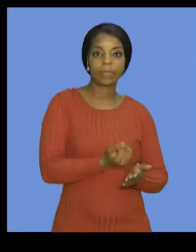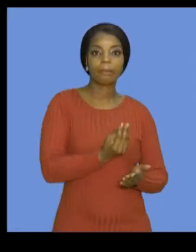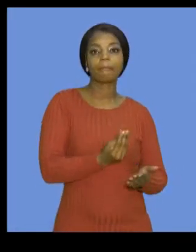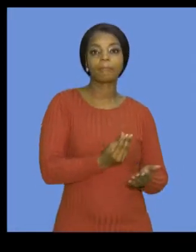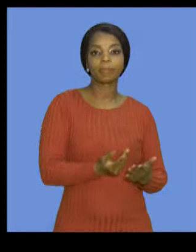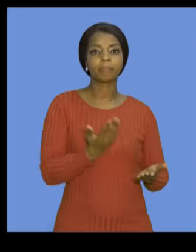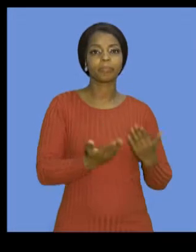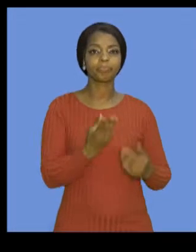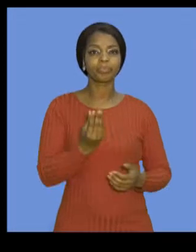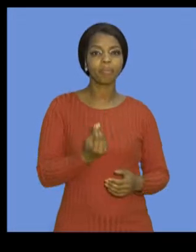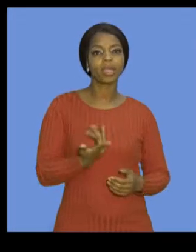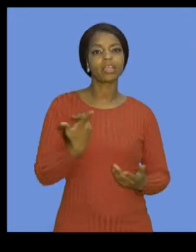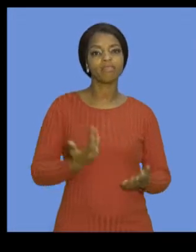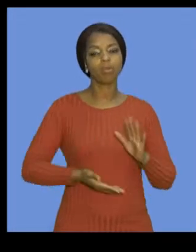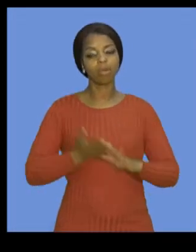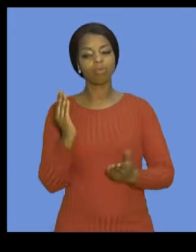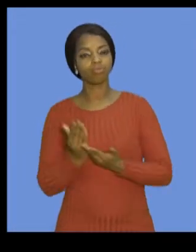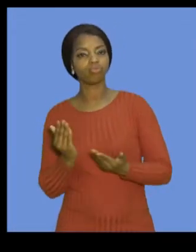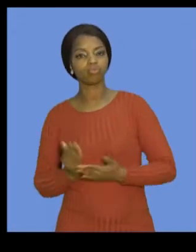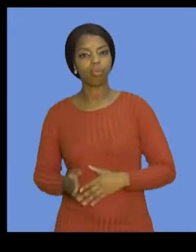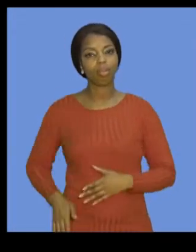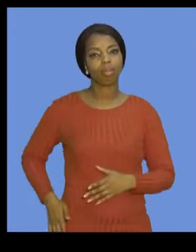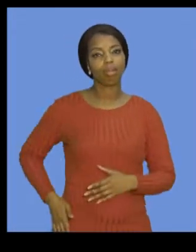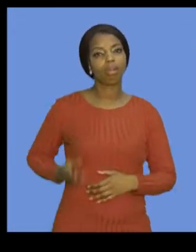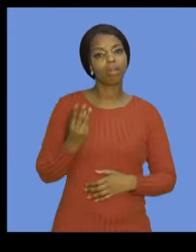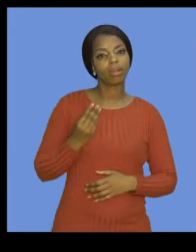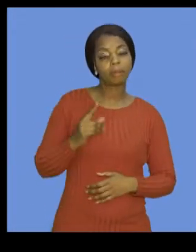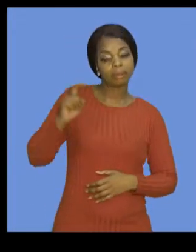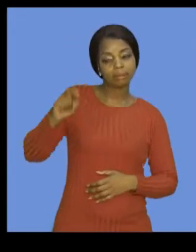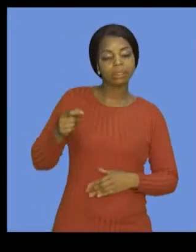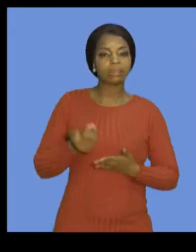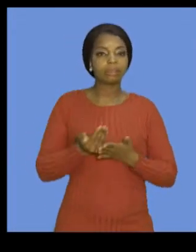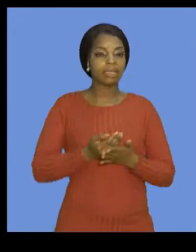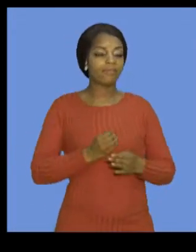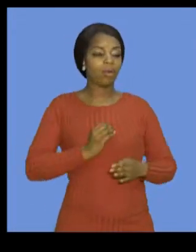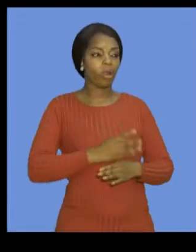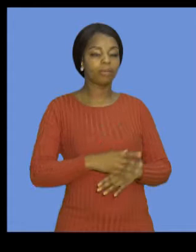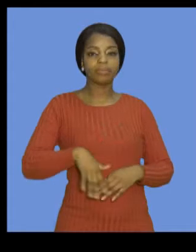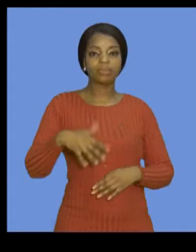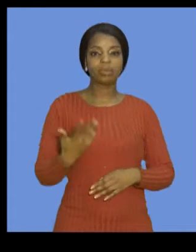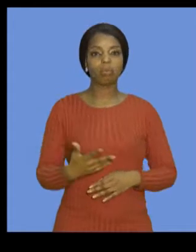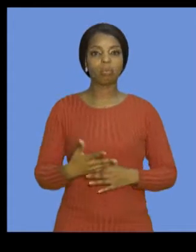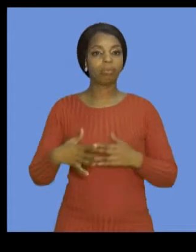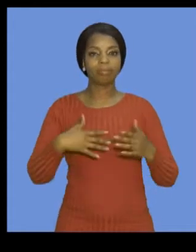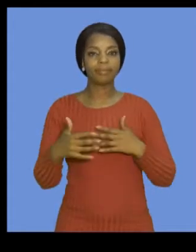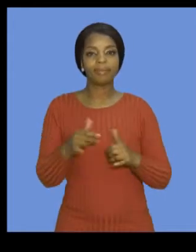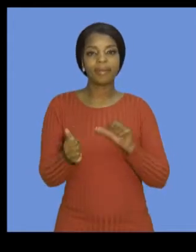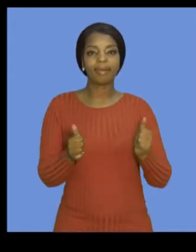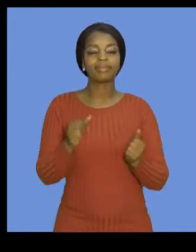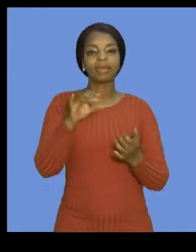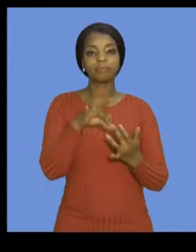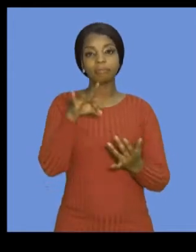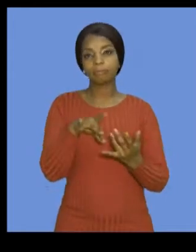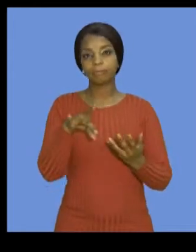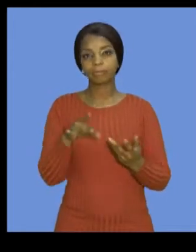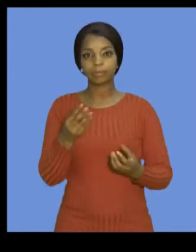school and you don't use all of it. Have you ever had some best choices that you made when it comes to saving that money? You need